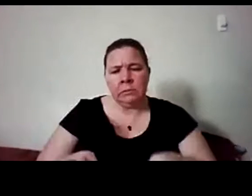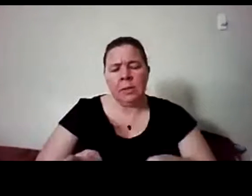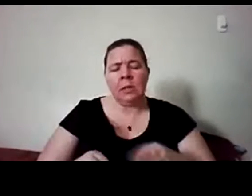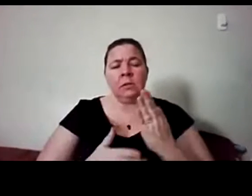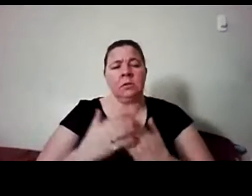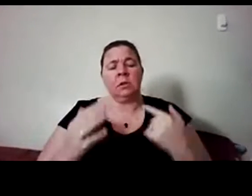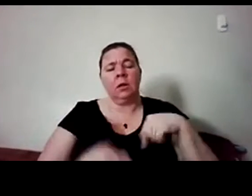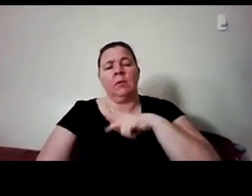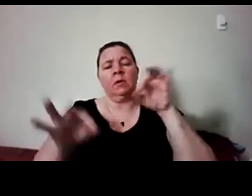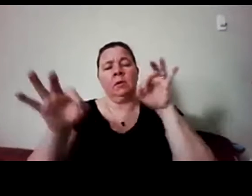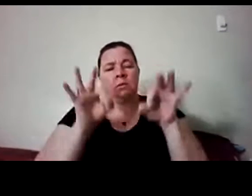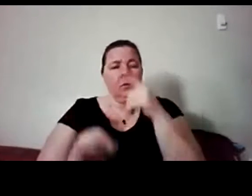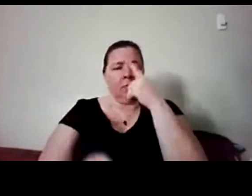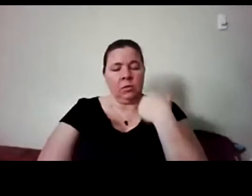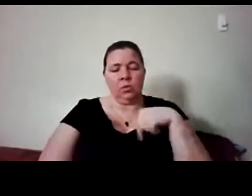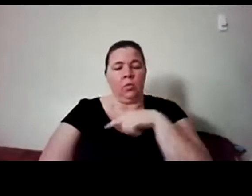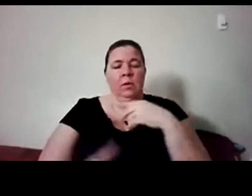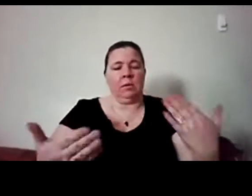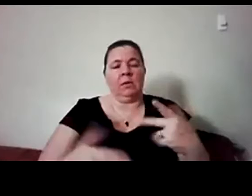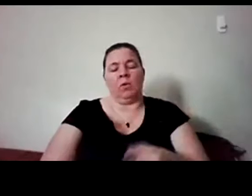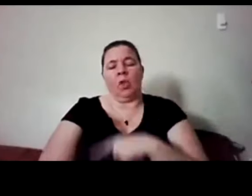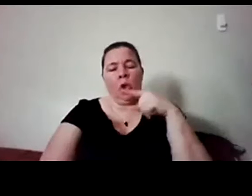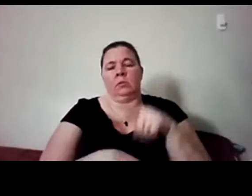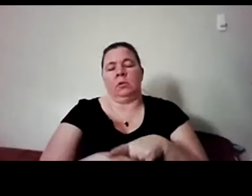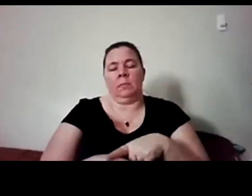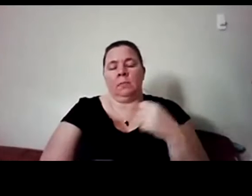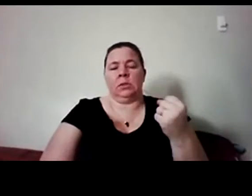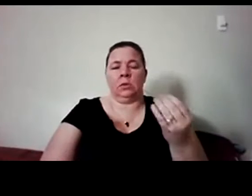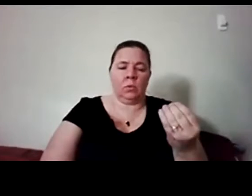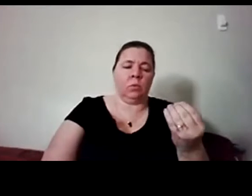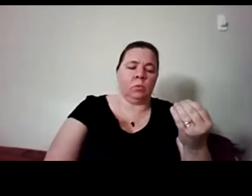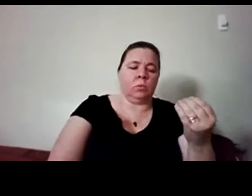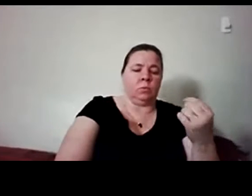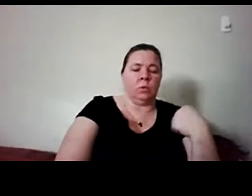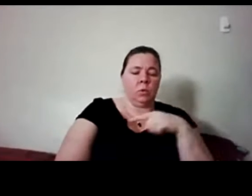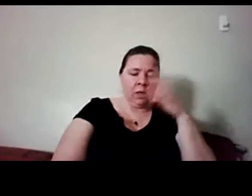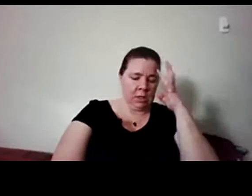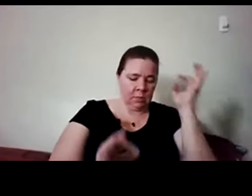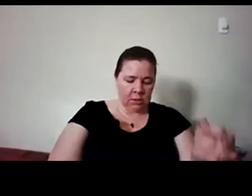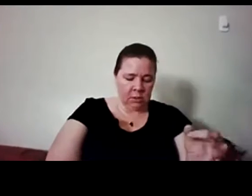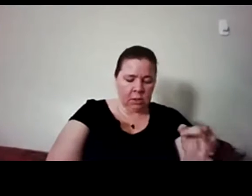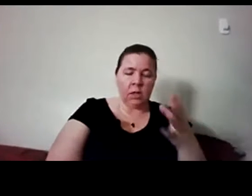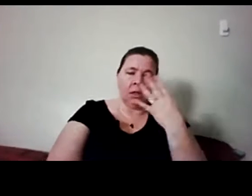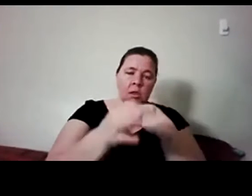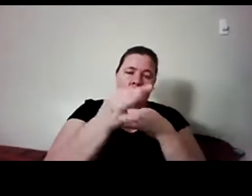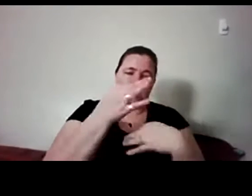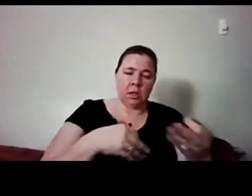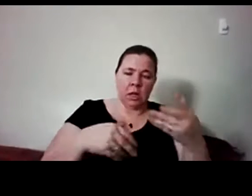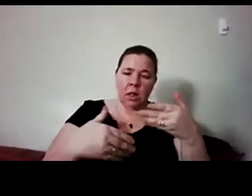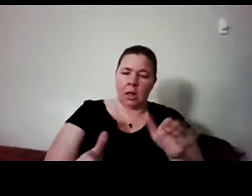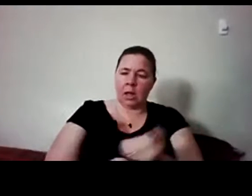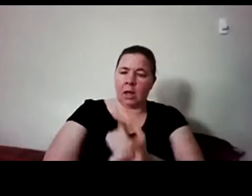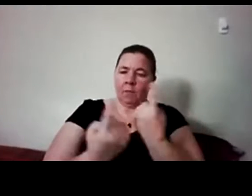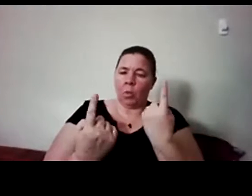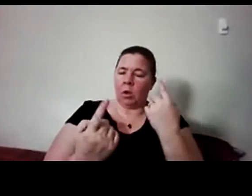us who are explaining is because we've been around for some time, right? So we've decided that instead of letting every